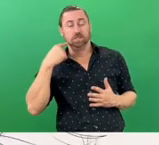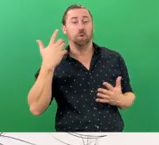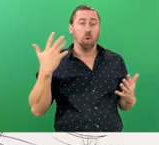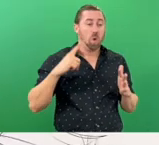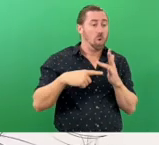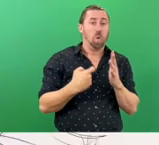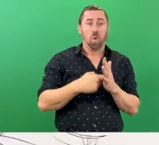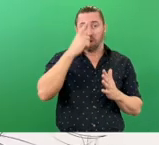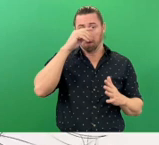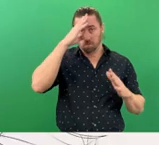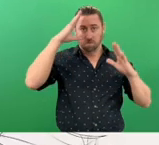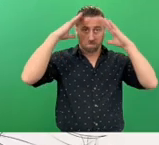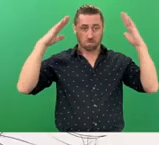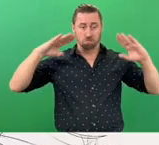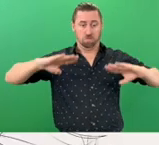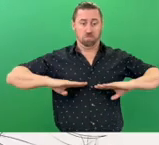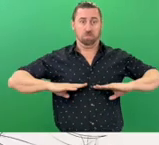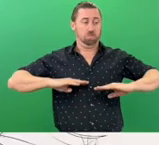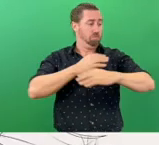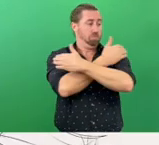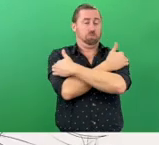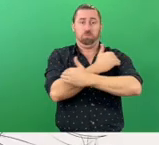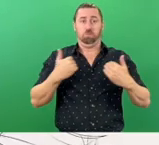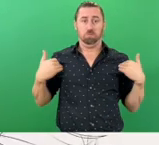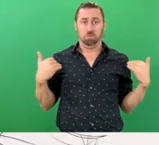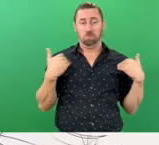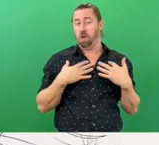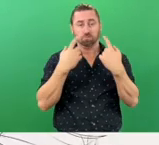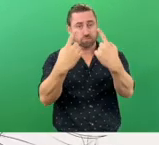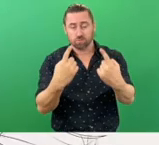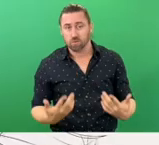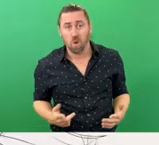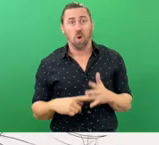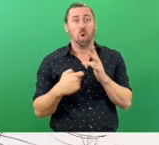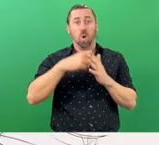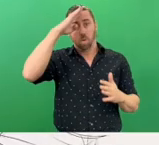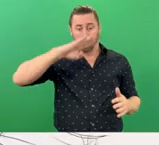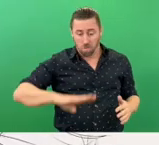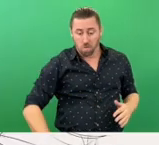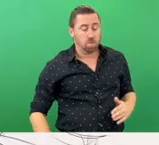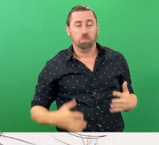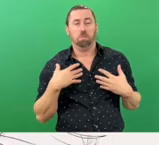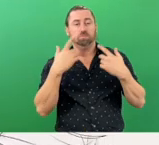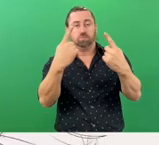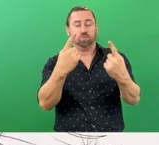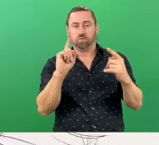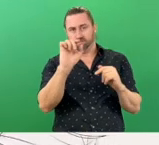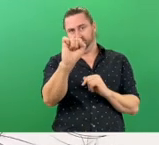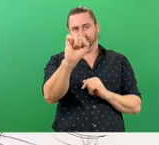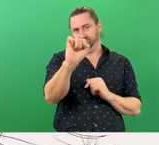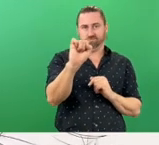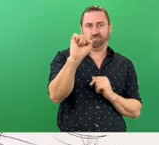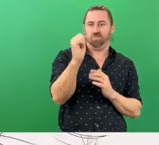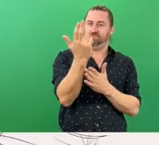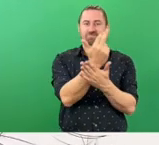do just your face, you can do a standard portrait bust, which is your head and shoulders, or you can do more of your body if you want to. It's up to you. You